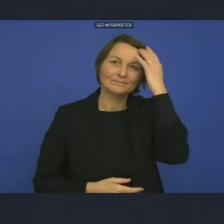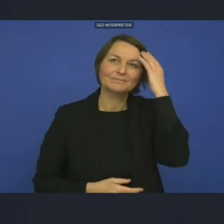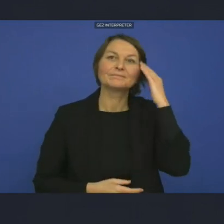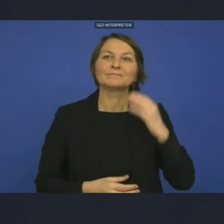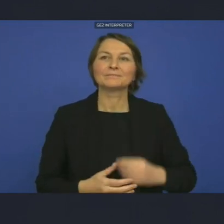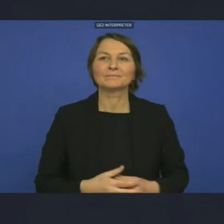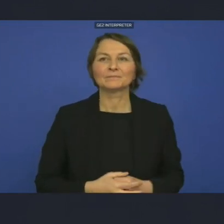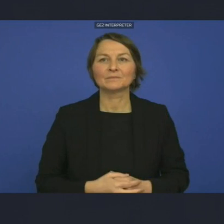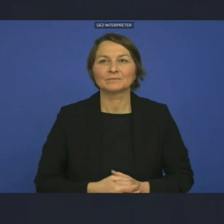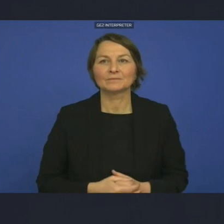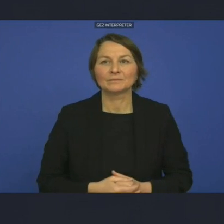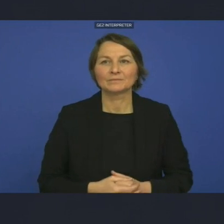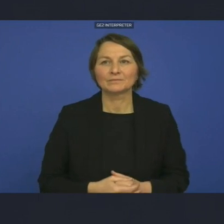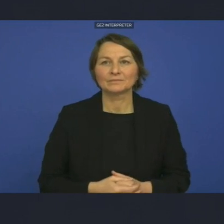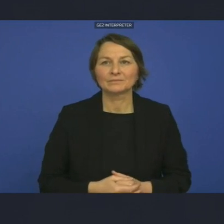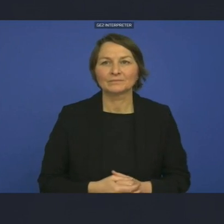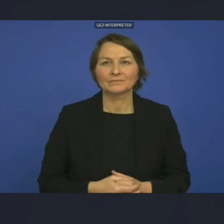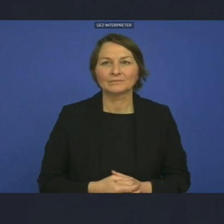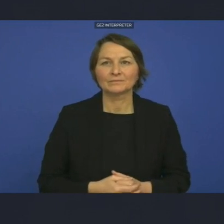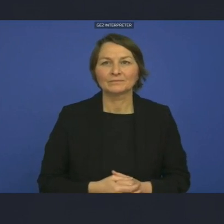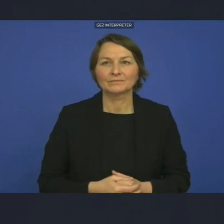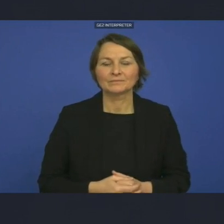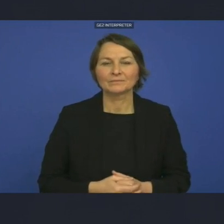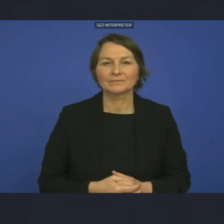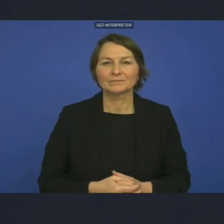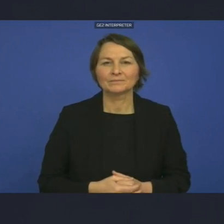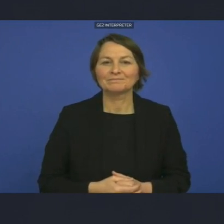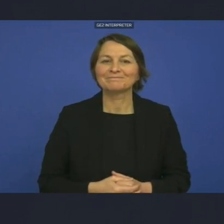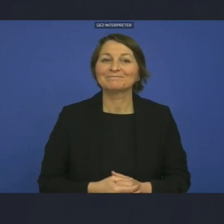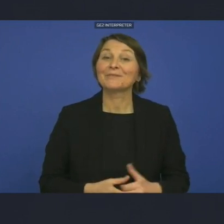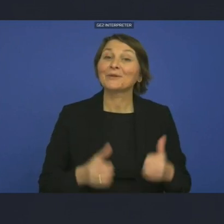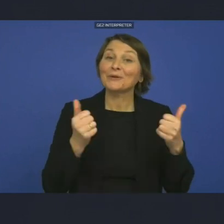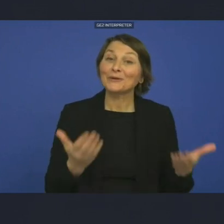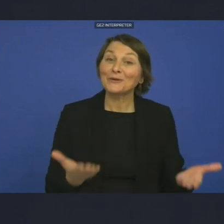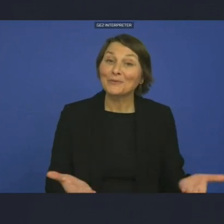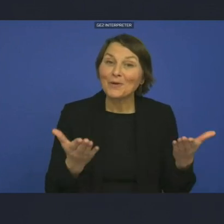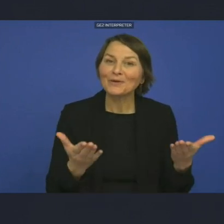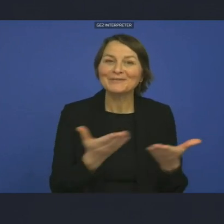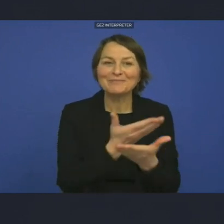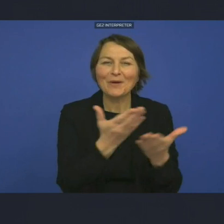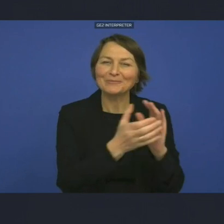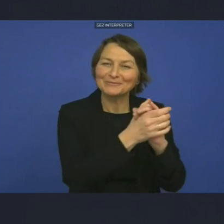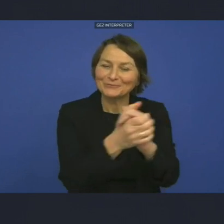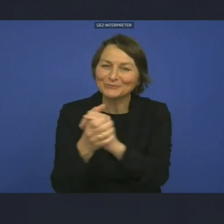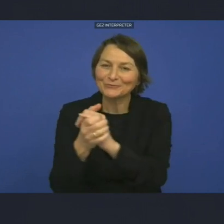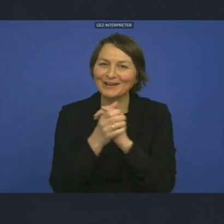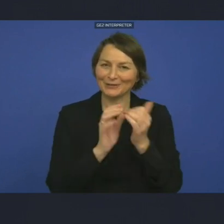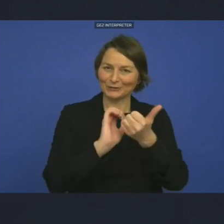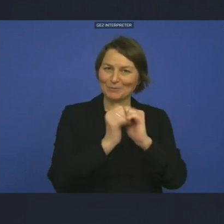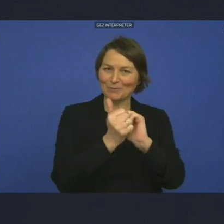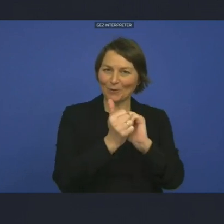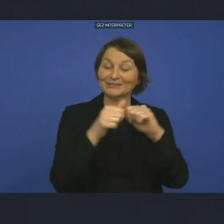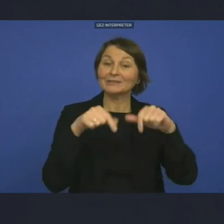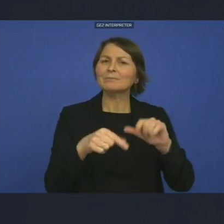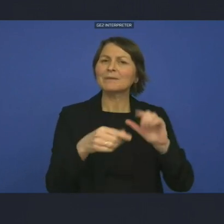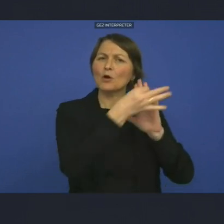Thank you, and good morning to all the friends of the sport movement. My name is Stefano Pintus, and I'm a policy officer in